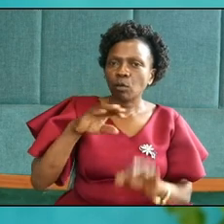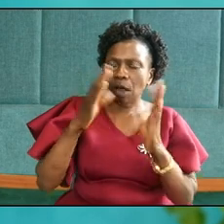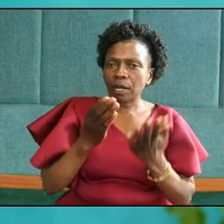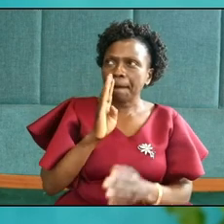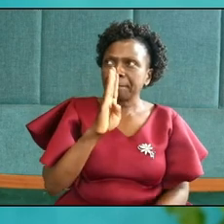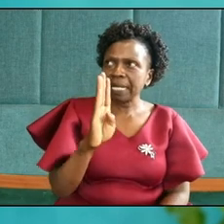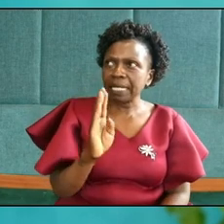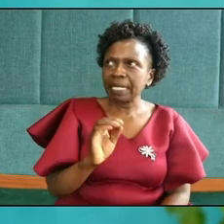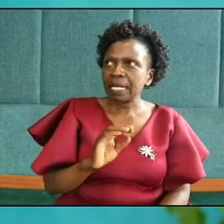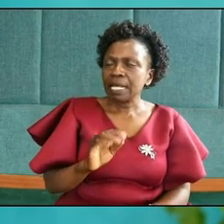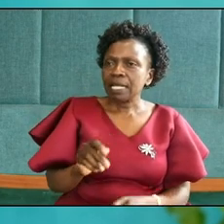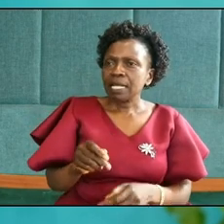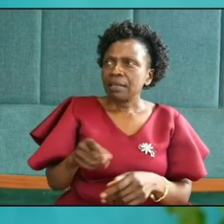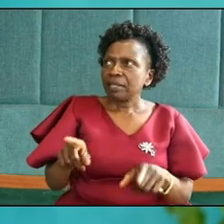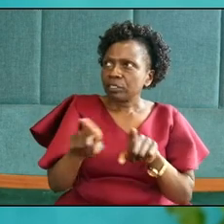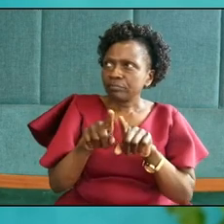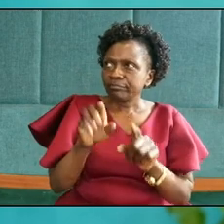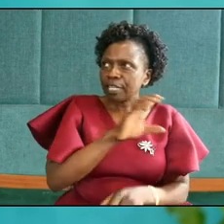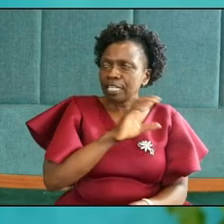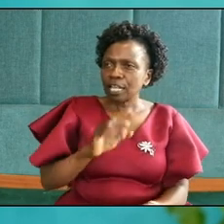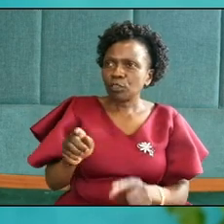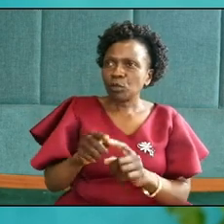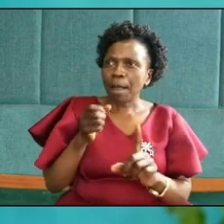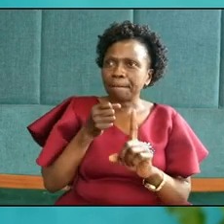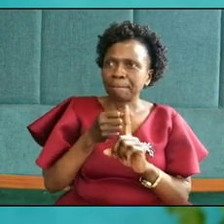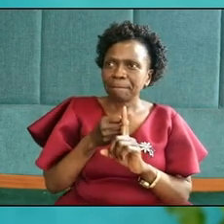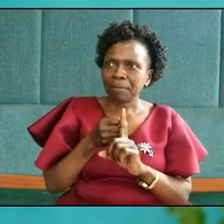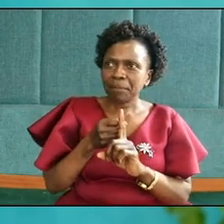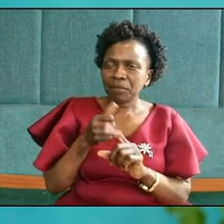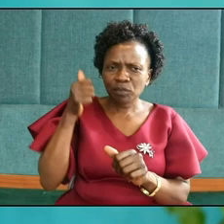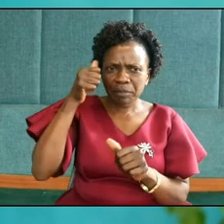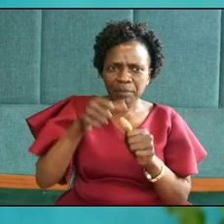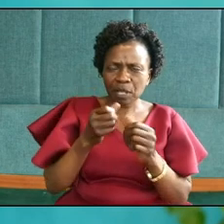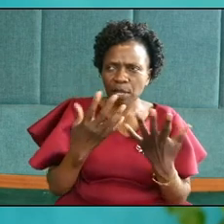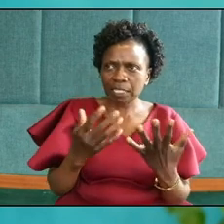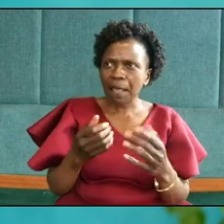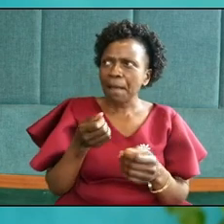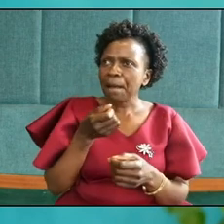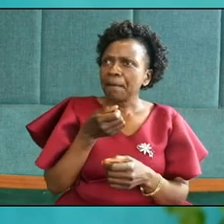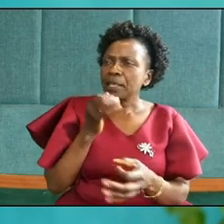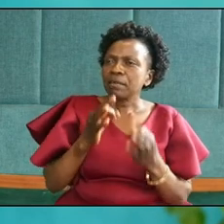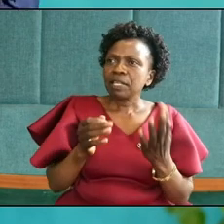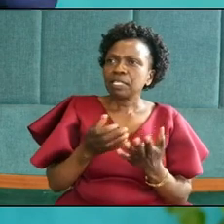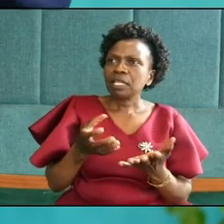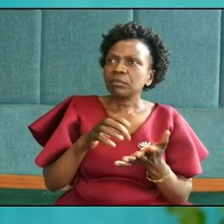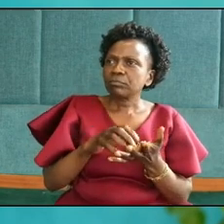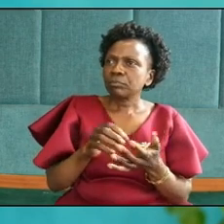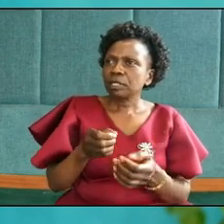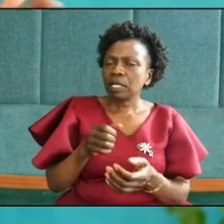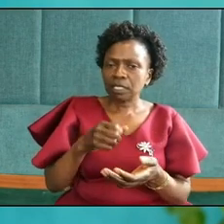Be living like. You remember living? You remember living and how it works? If there is a ministry